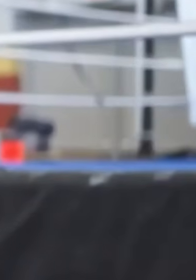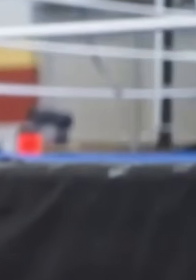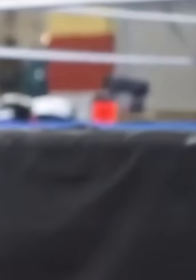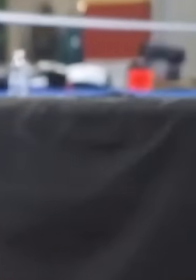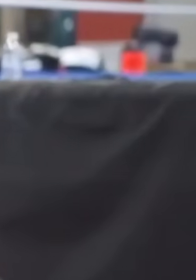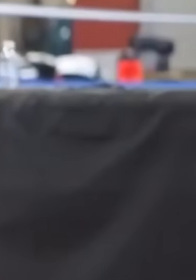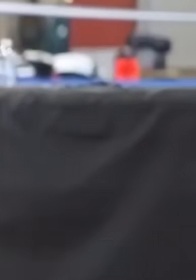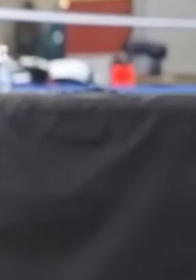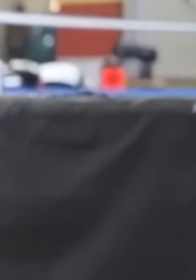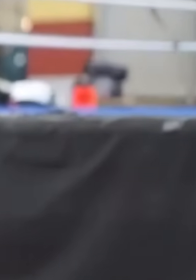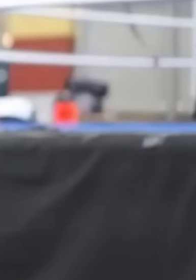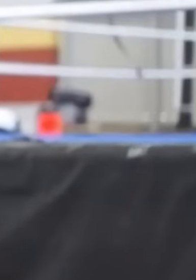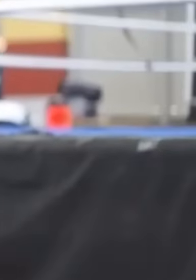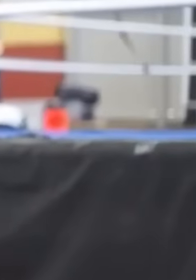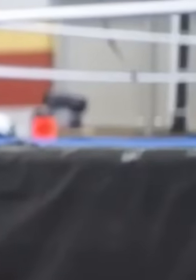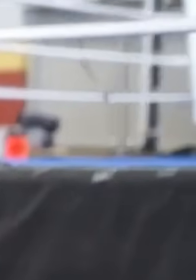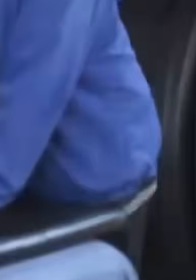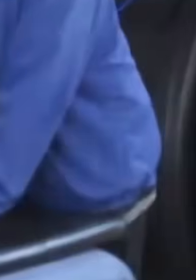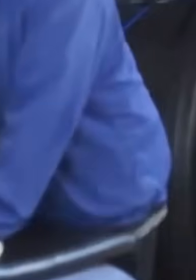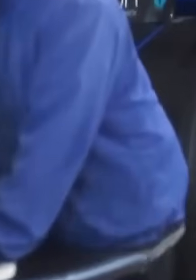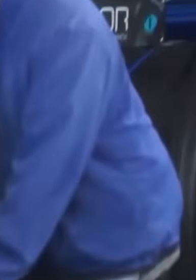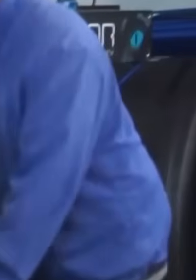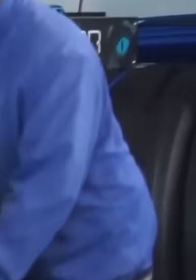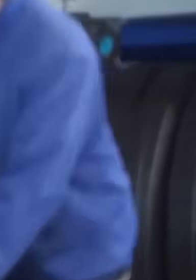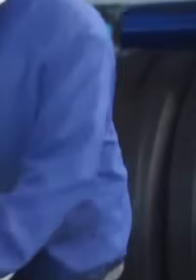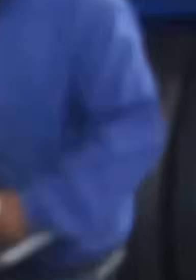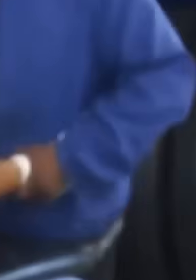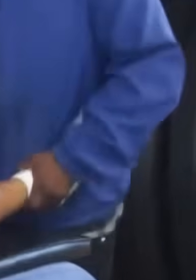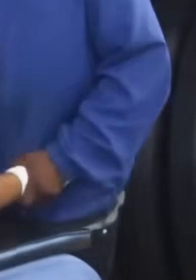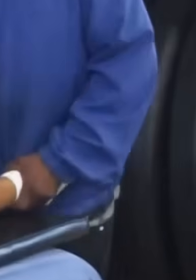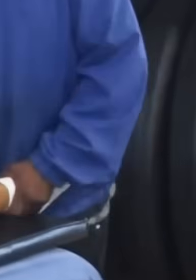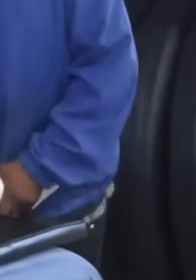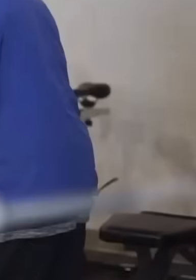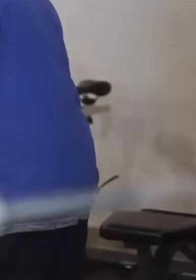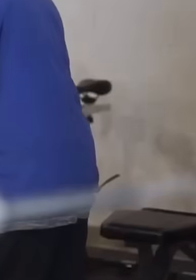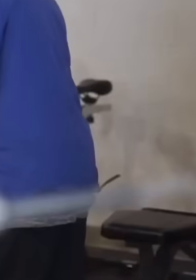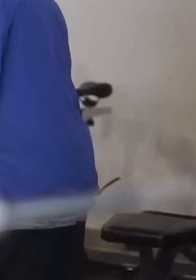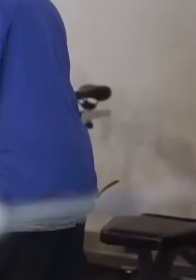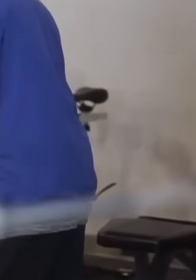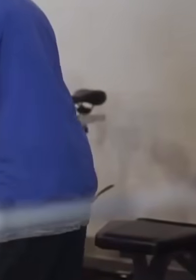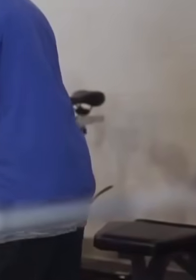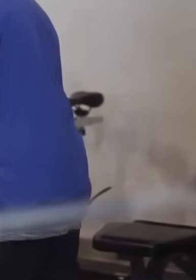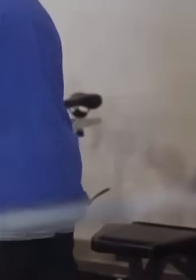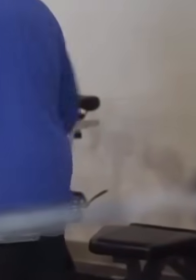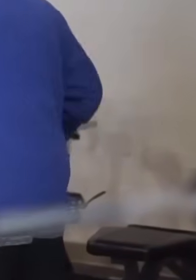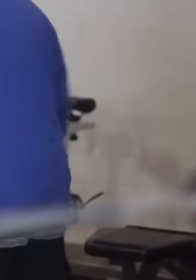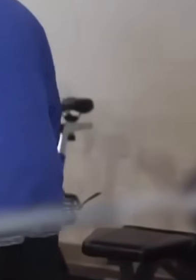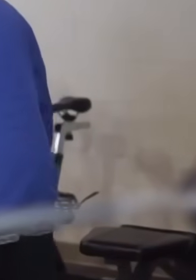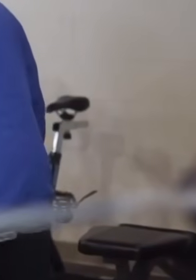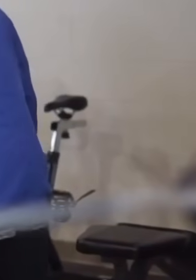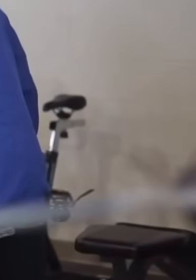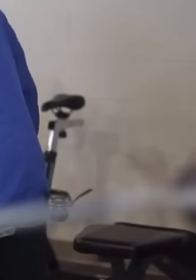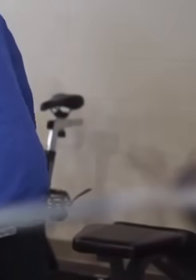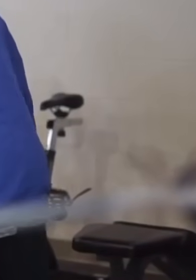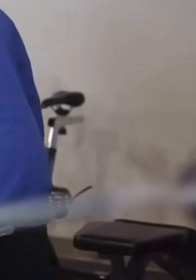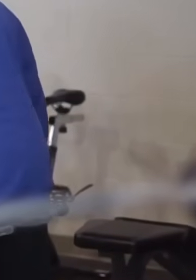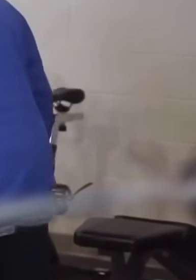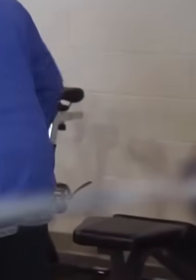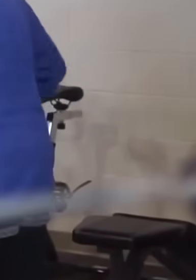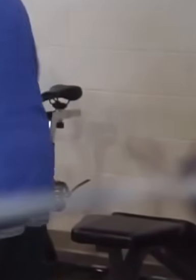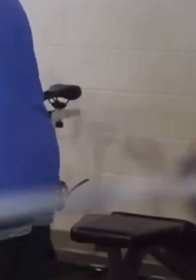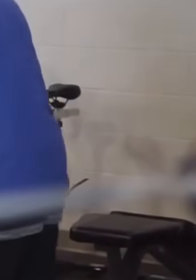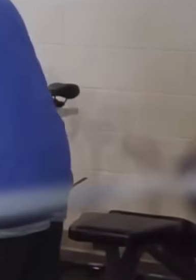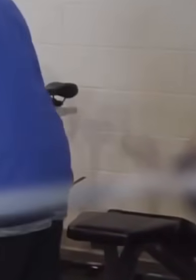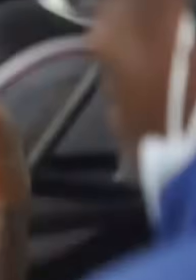Jabali Breedy making his pro debut. Cobia's manager and promoter of the card, Jeff Gatlin, has already visited Barbados to